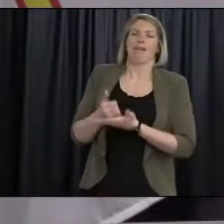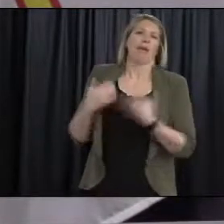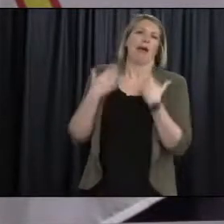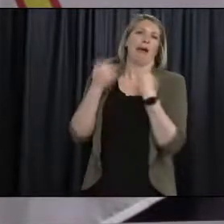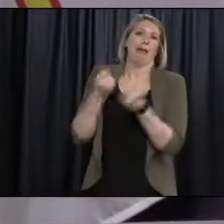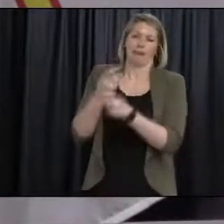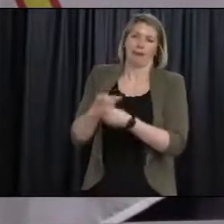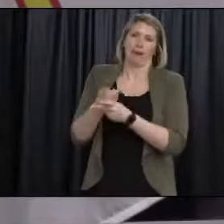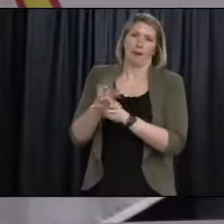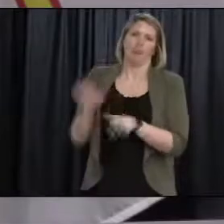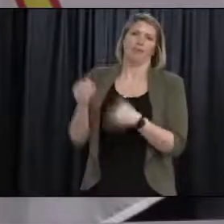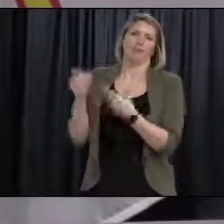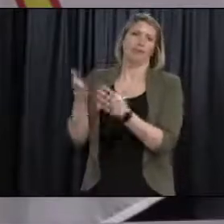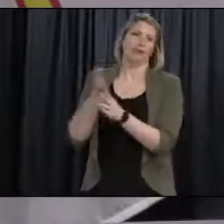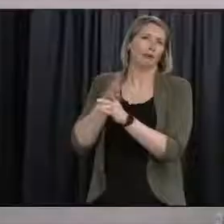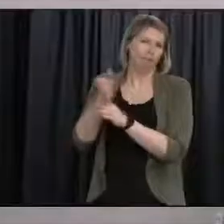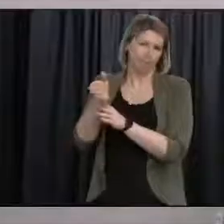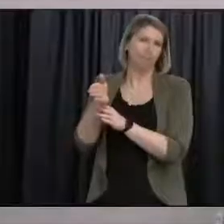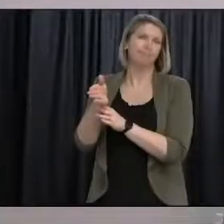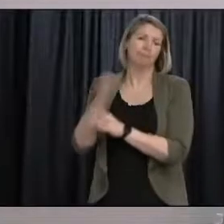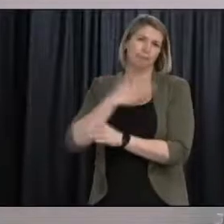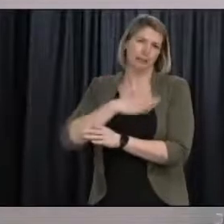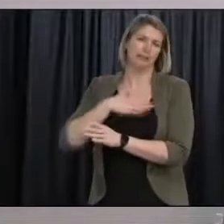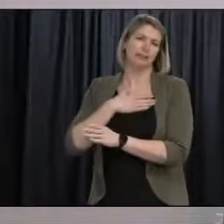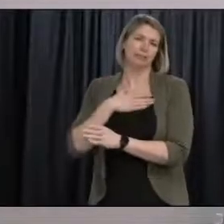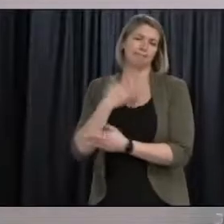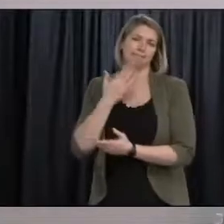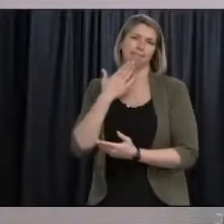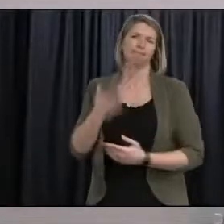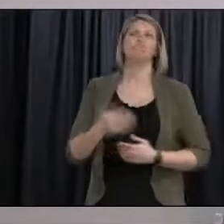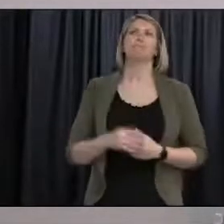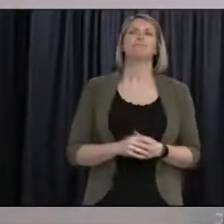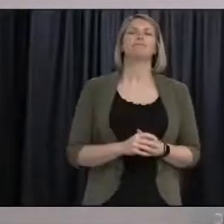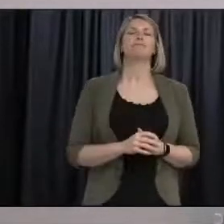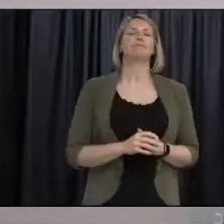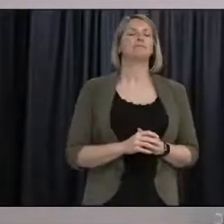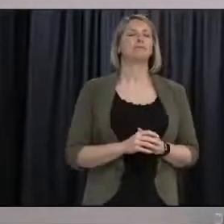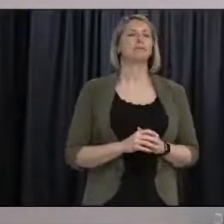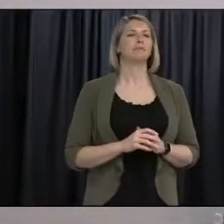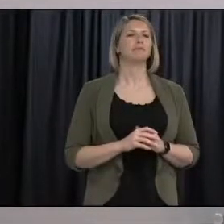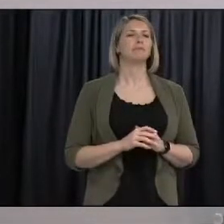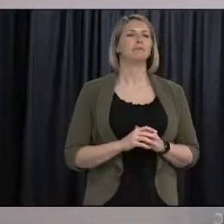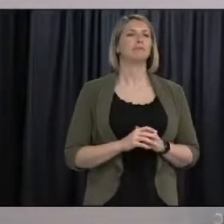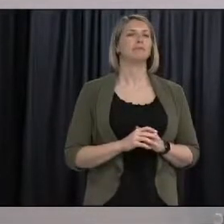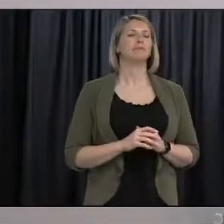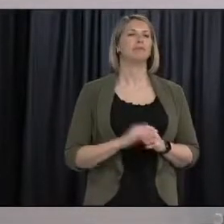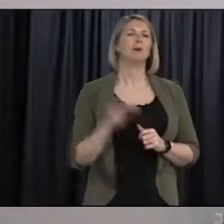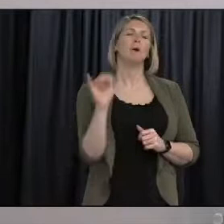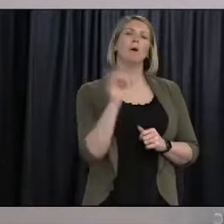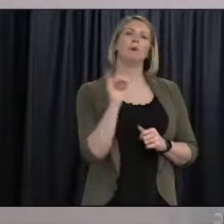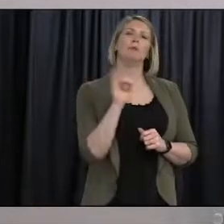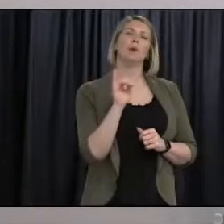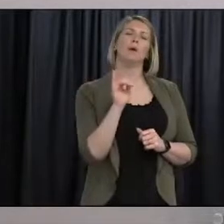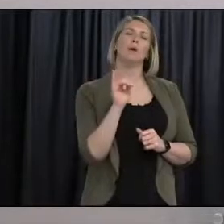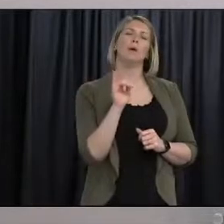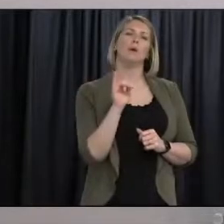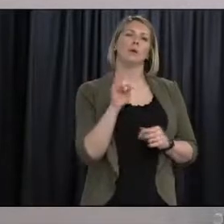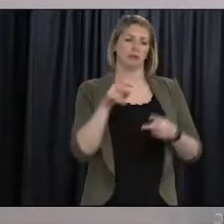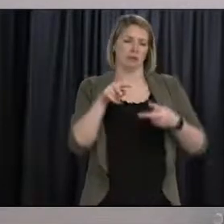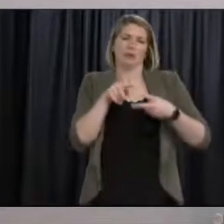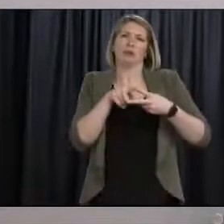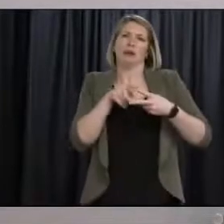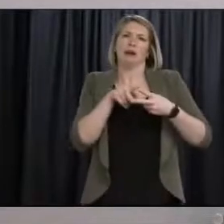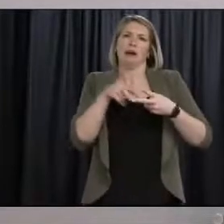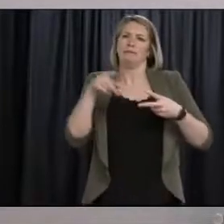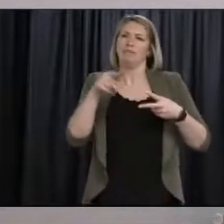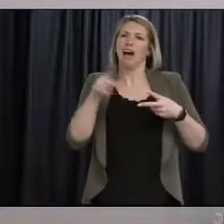right one for you. Thank you. And I'm just wondering if we know when we will be receiving more doses of the Pfizer and